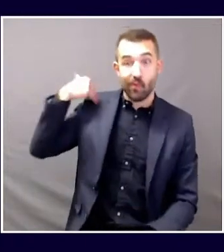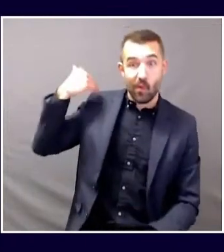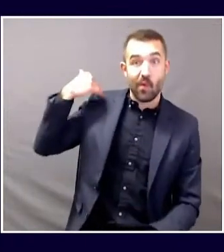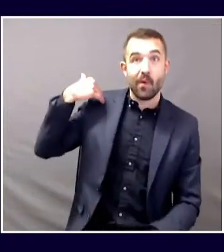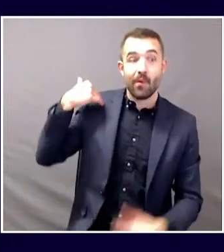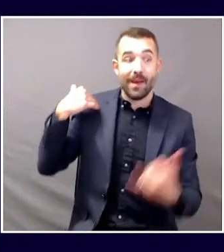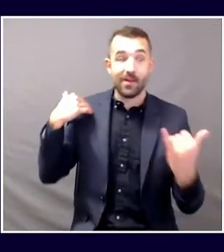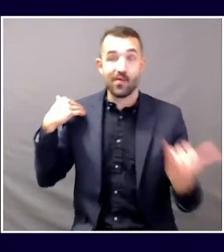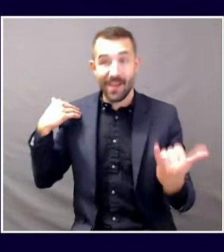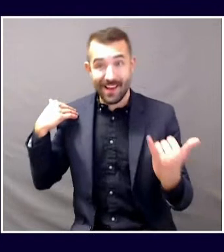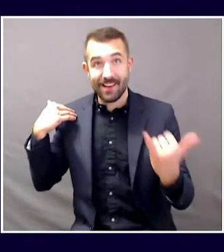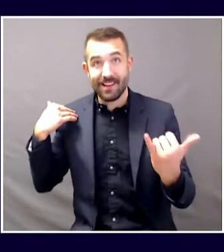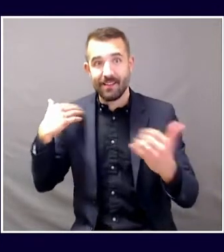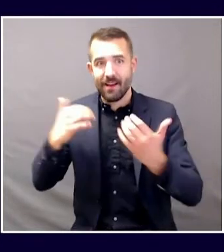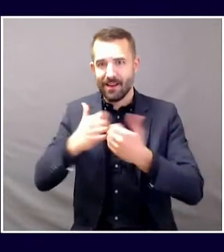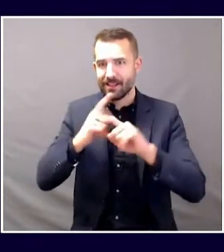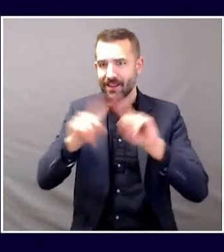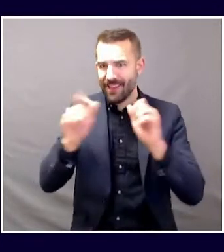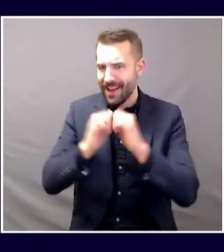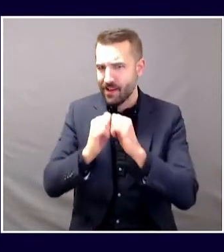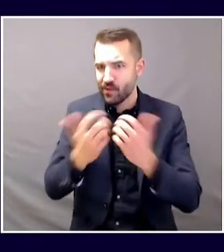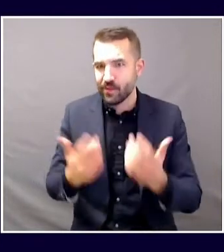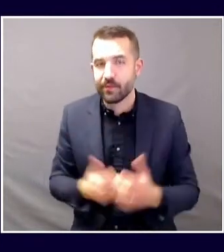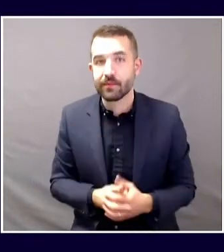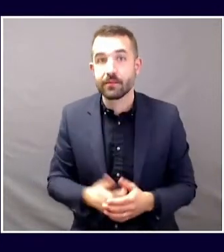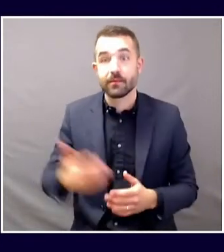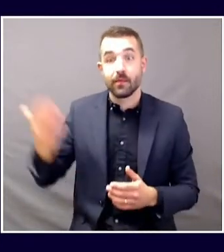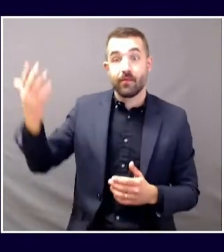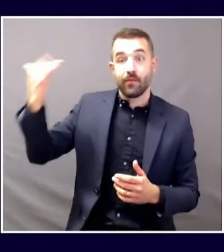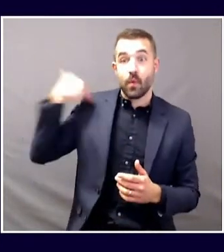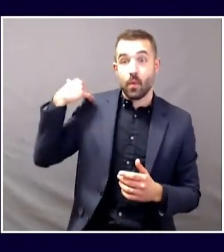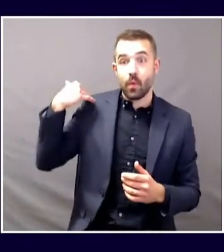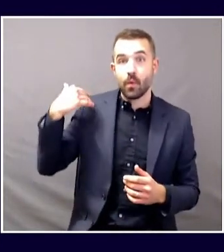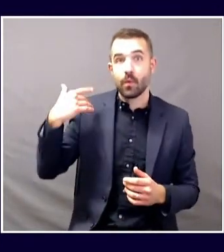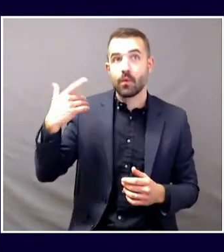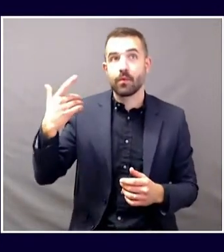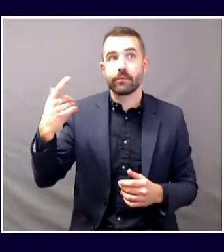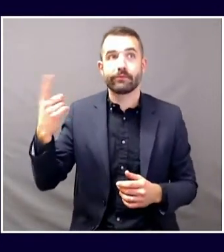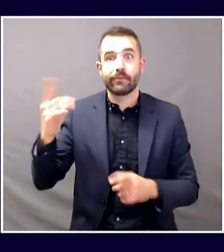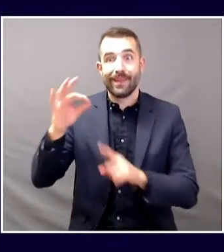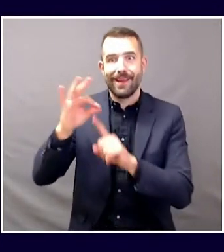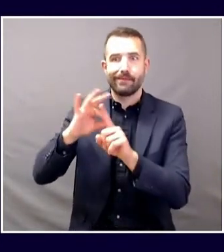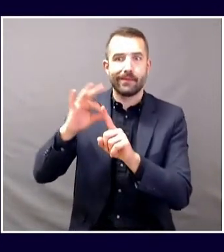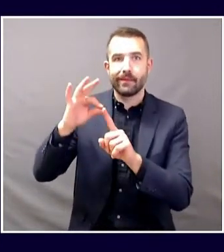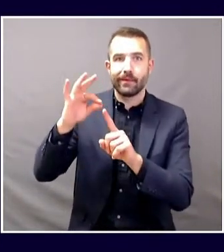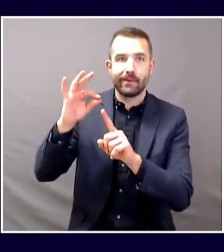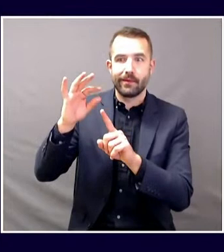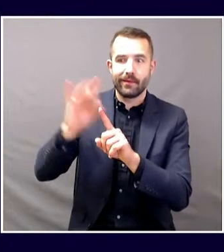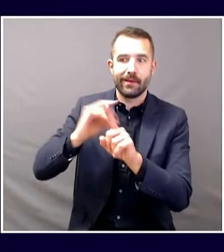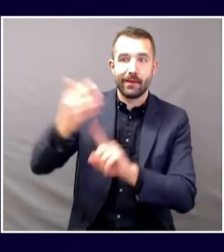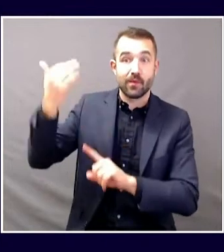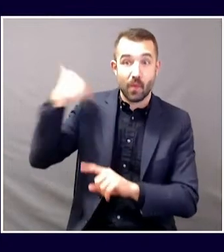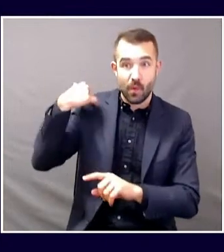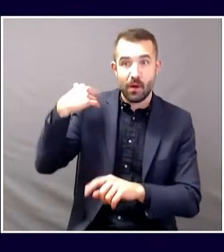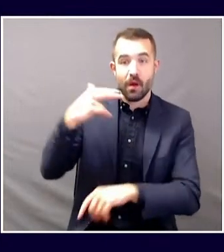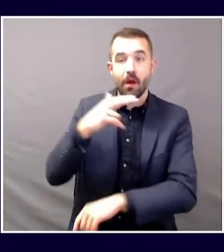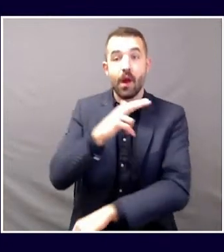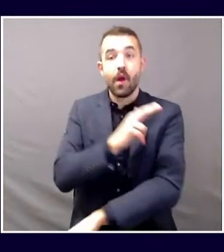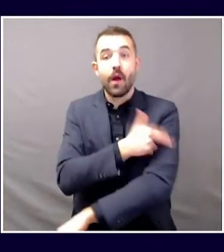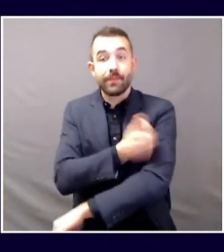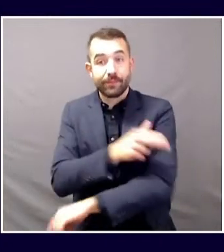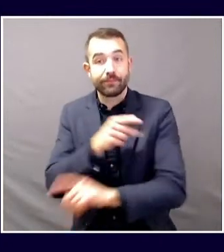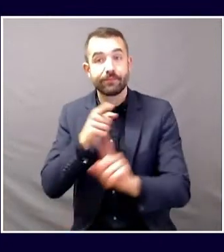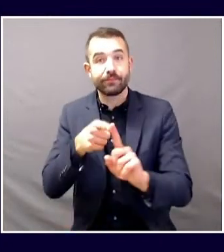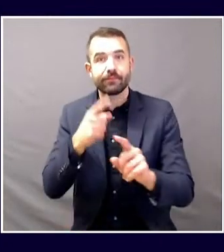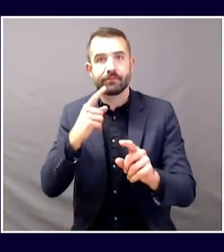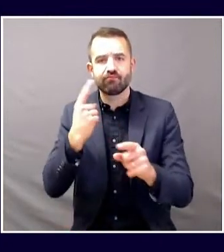from the earlier pandemic. Earlier in the pandemic, many of the hospitalized patients, both in regular as well as ICU